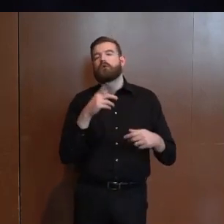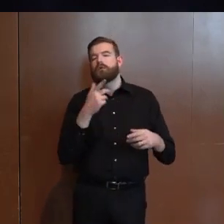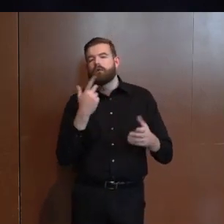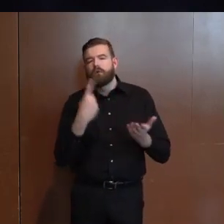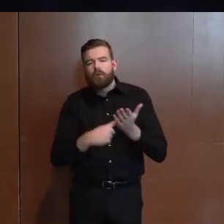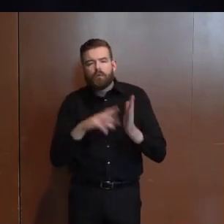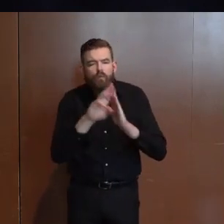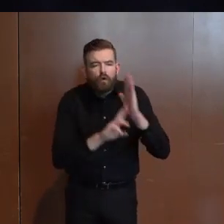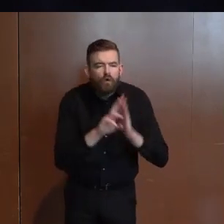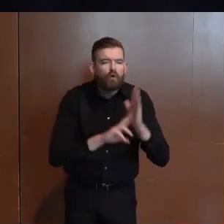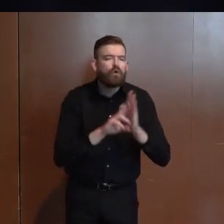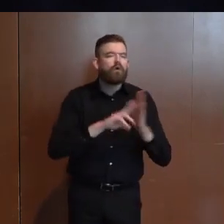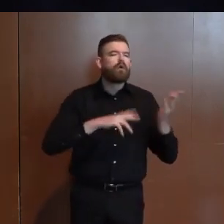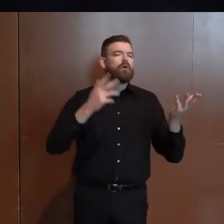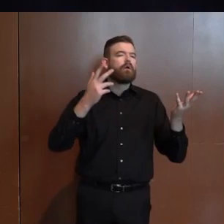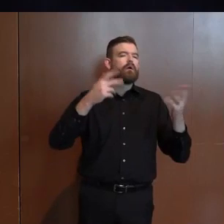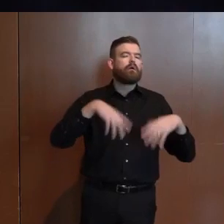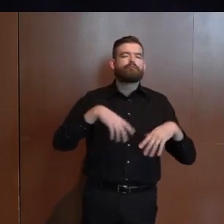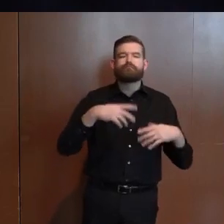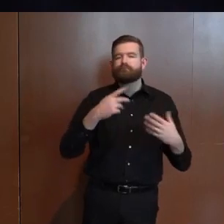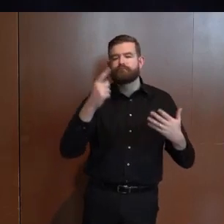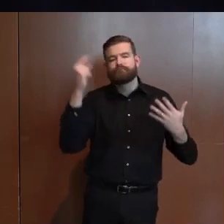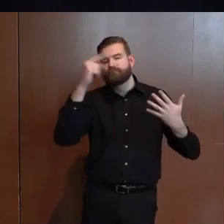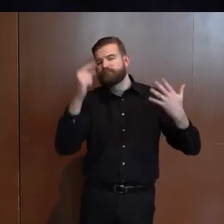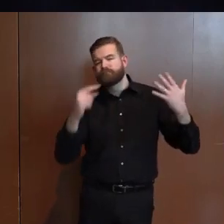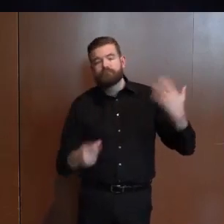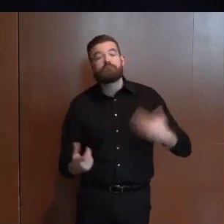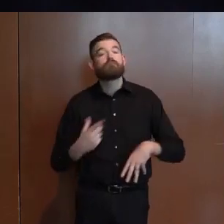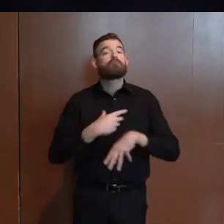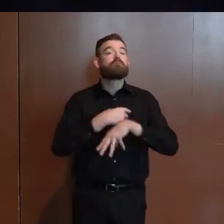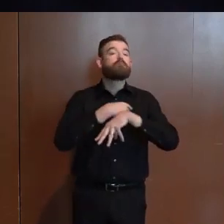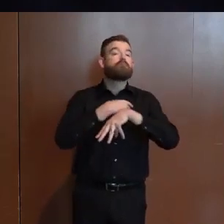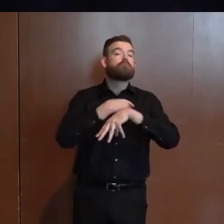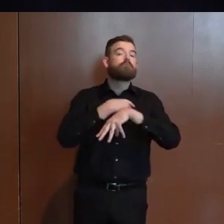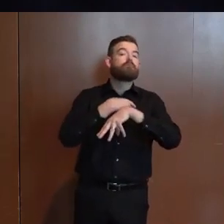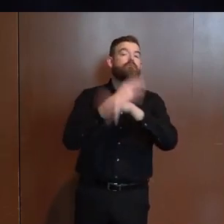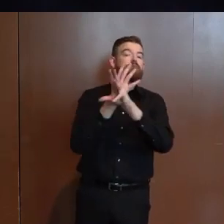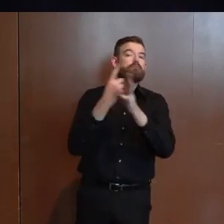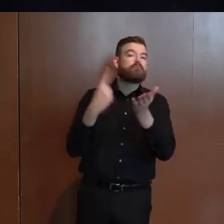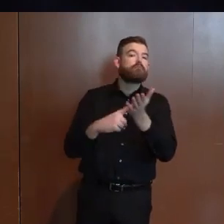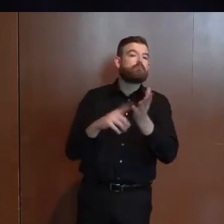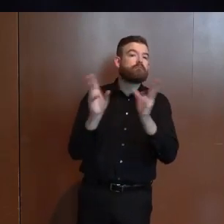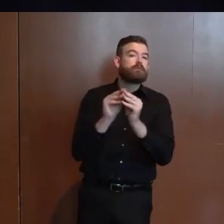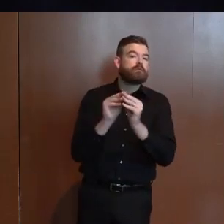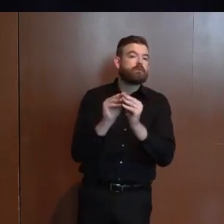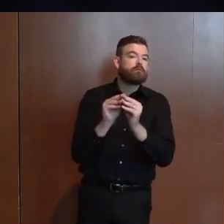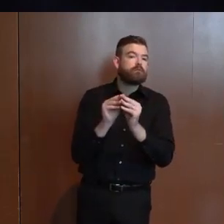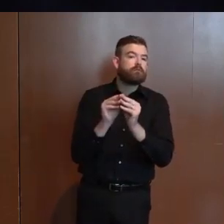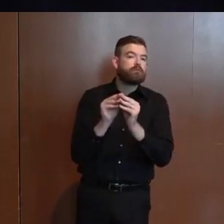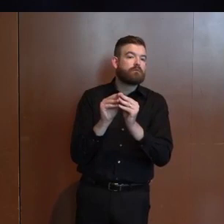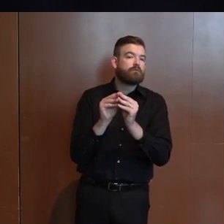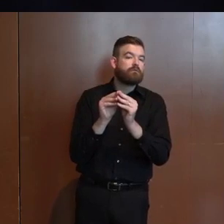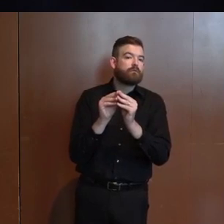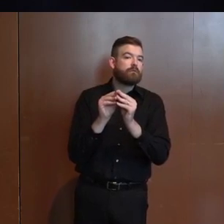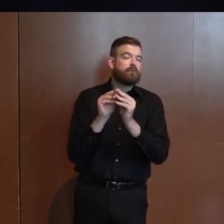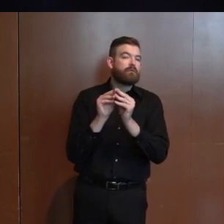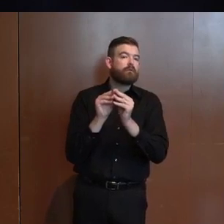and also the telehealth opportunities that are available to them. We have the ability to sign